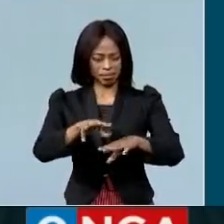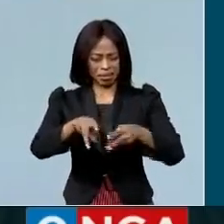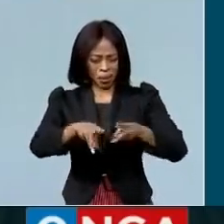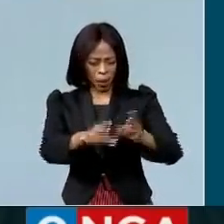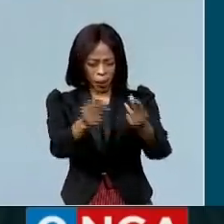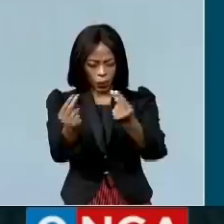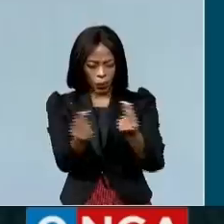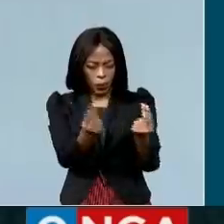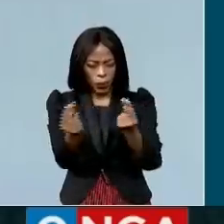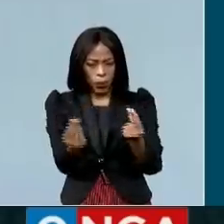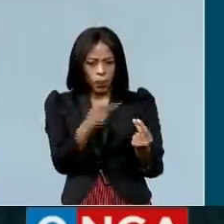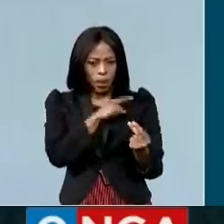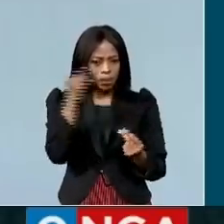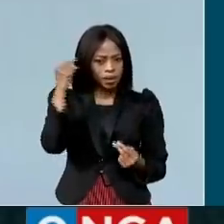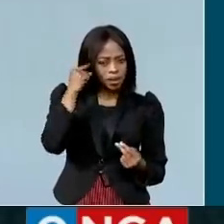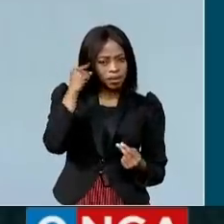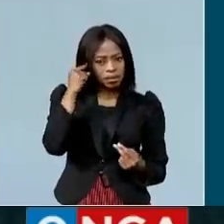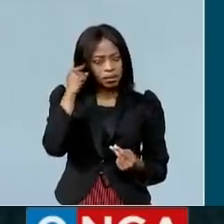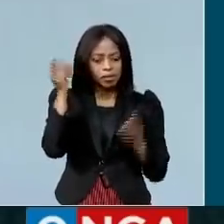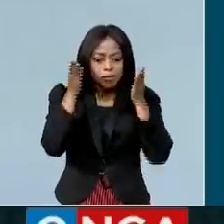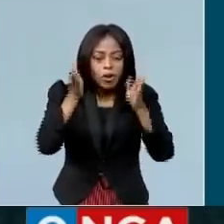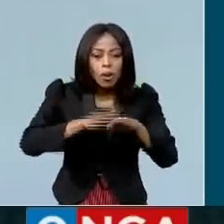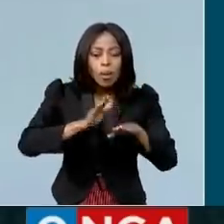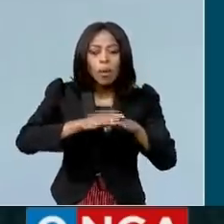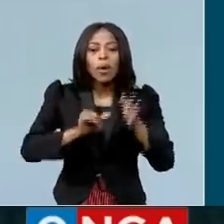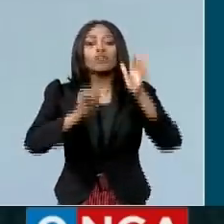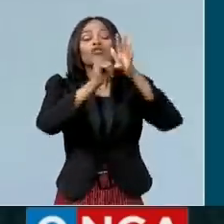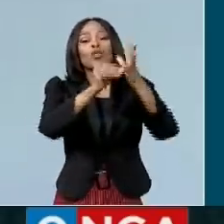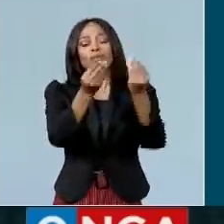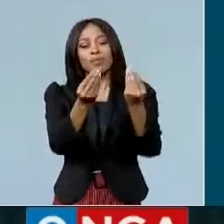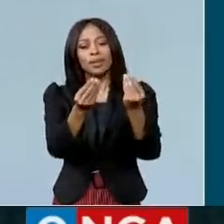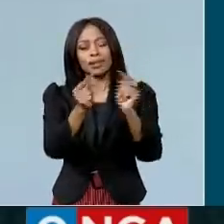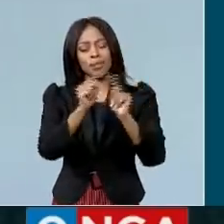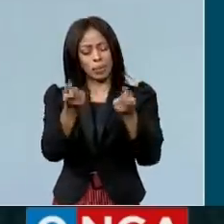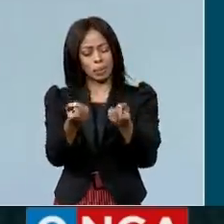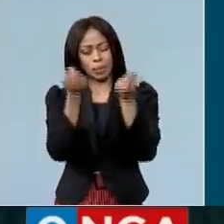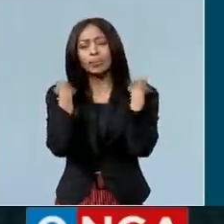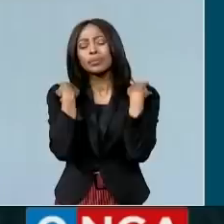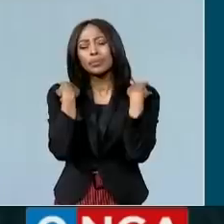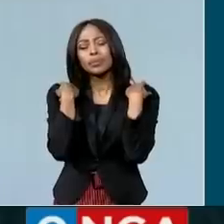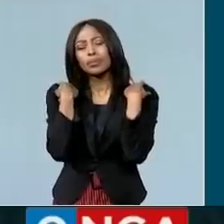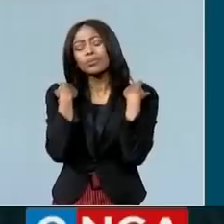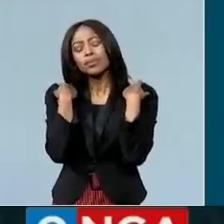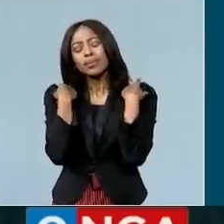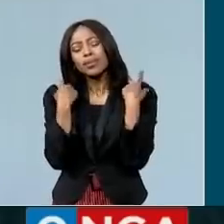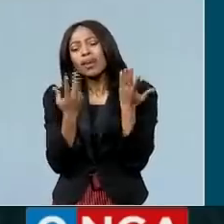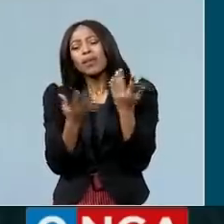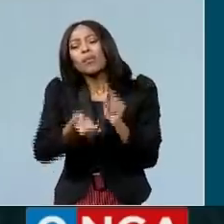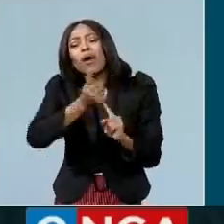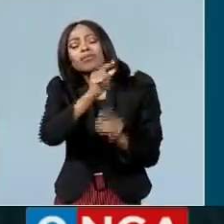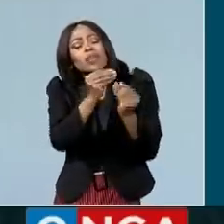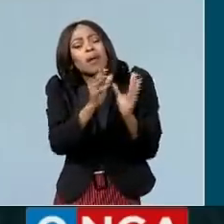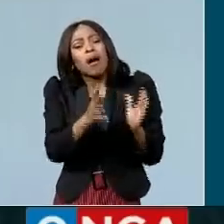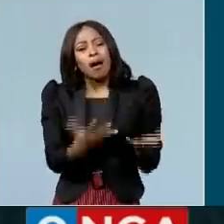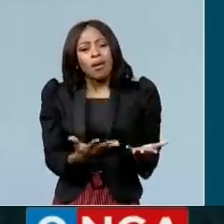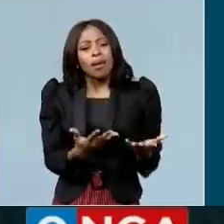We tend, I think, in this media business to focus on the big headline numbers, little understanding perhaps of how we get there, and often we'll take